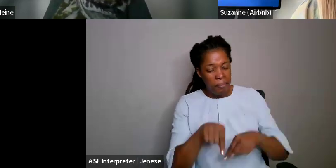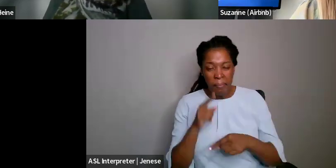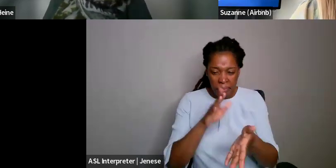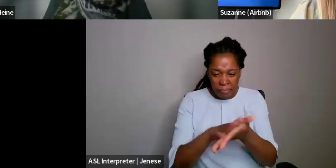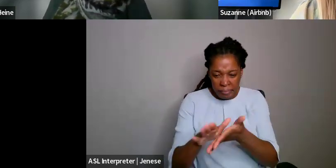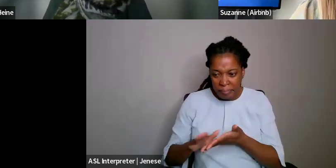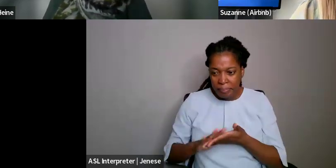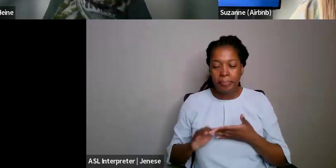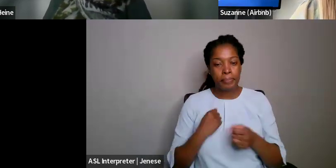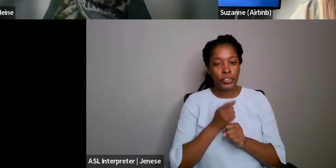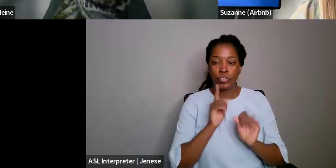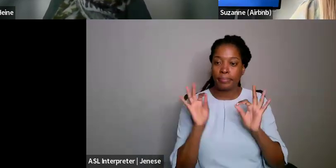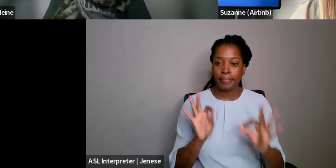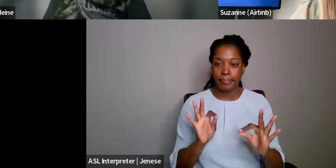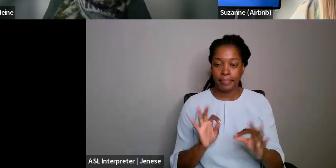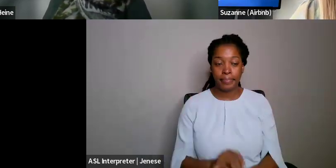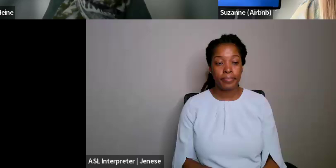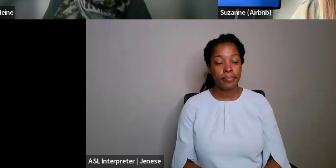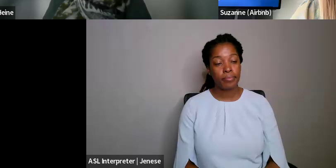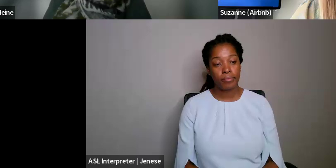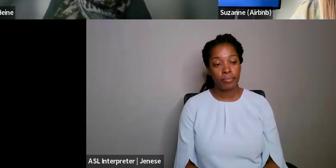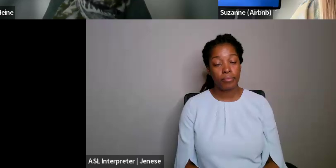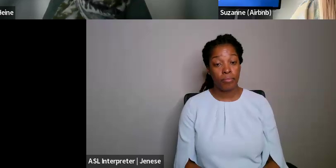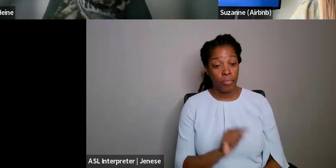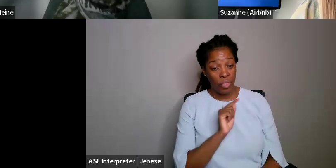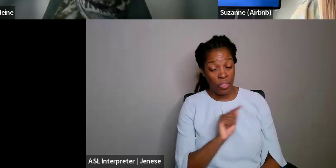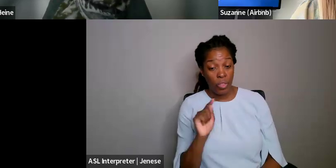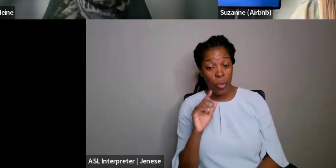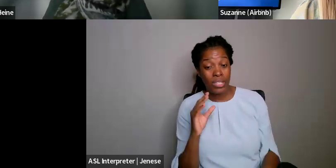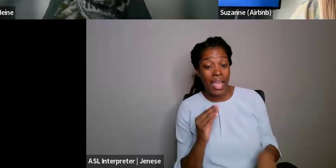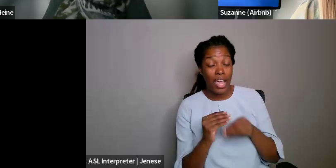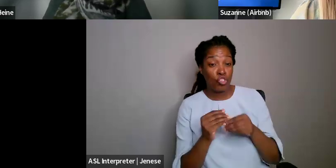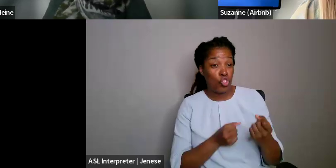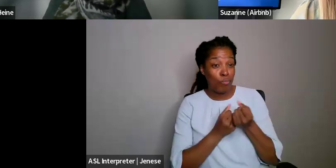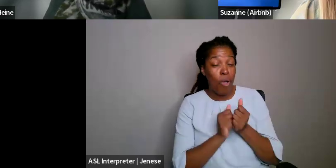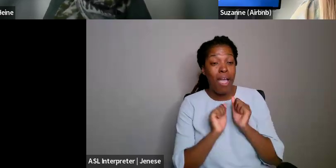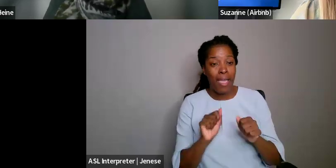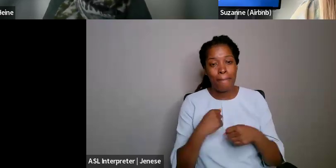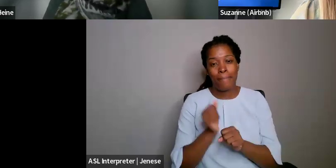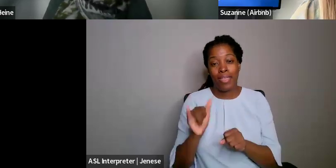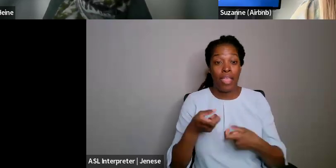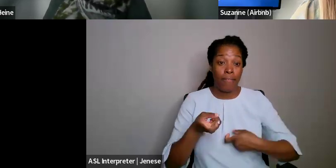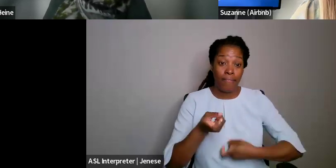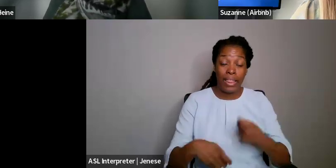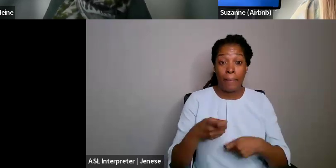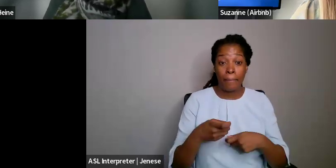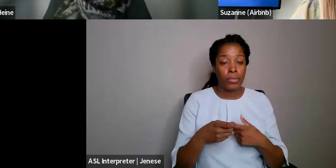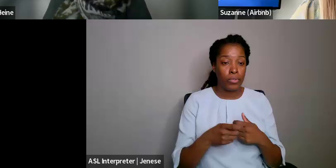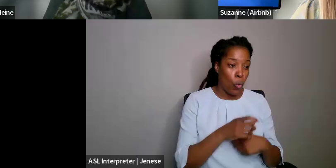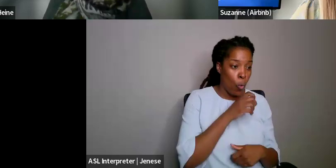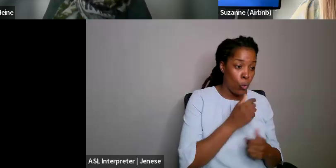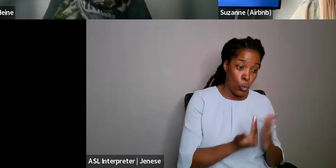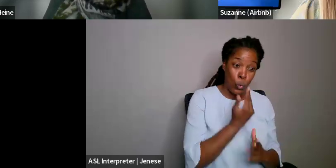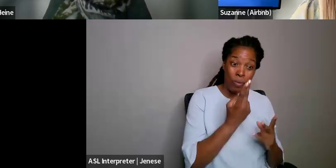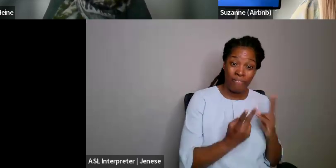And then the extra support can make your turnovers just more efficient and help you deliver that amazing